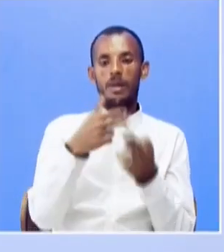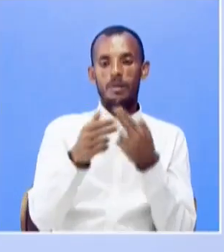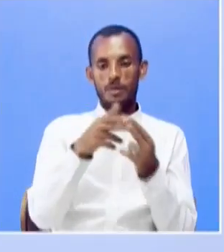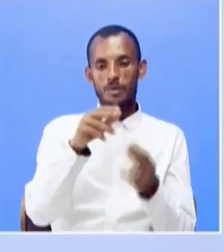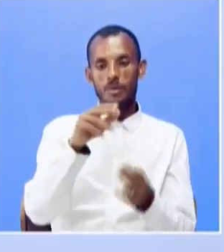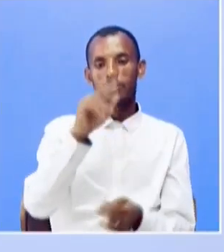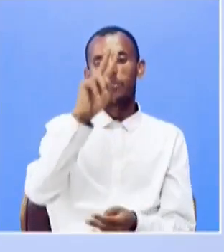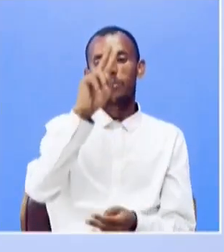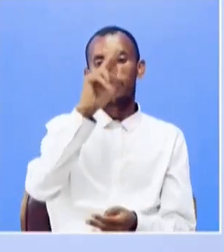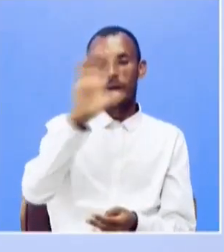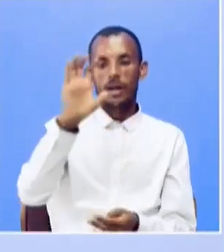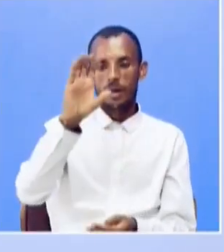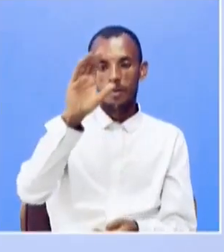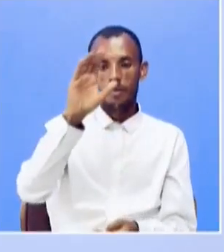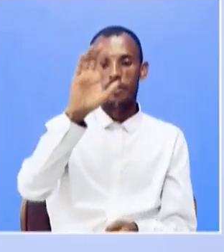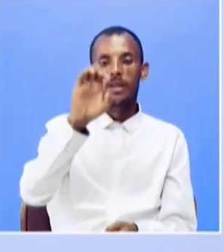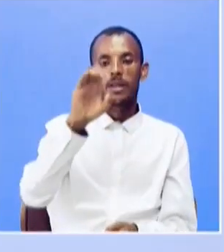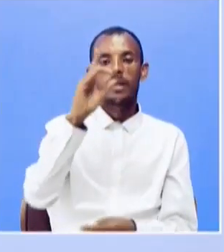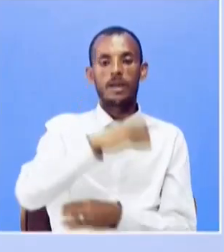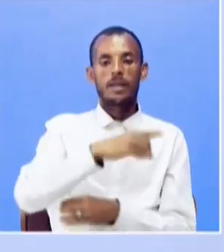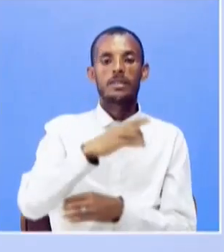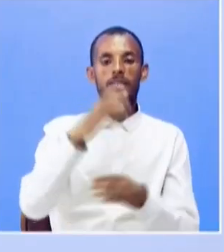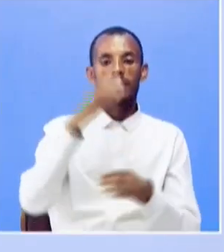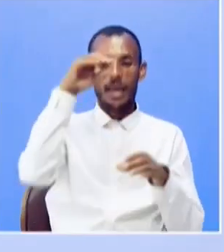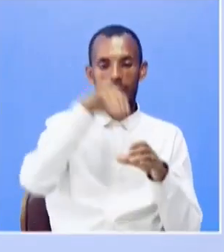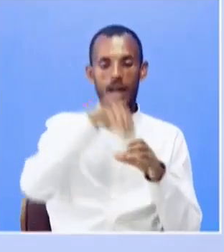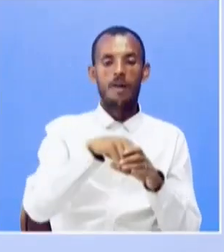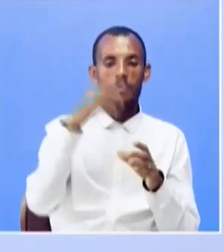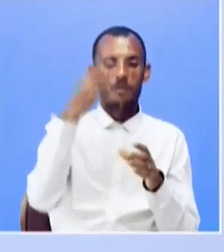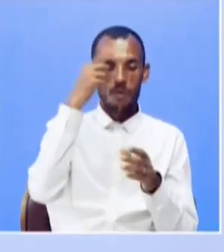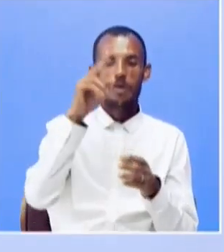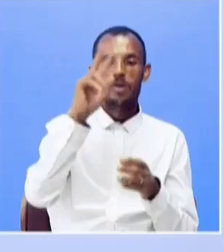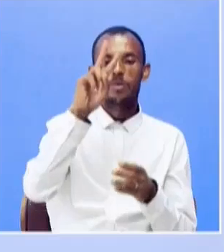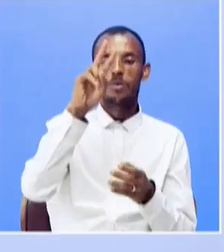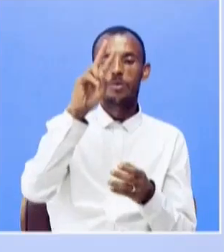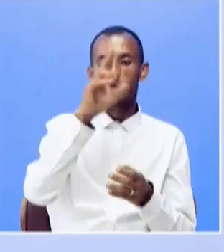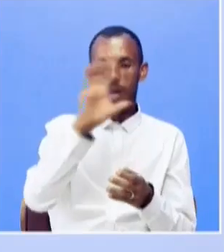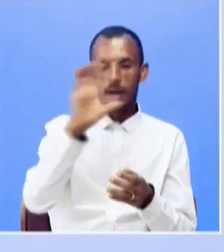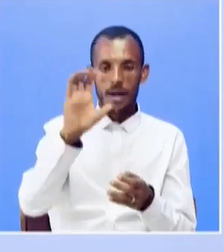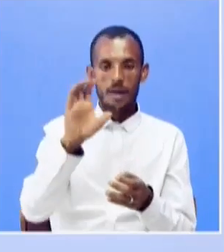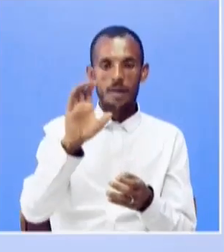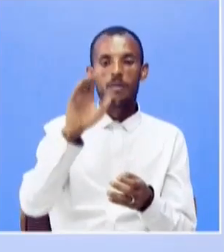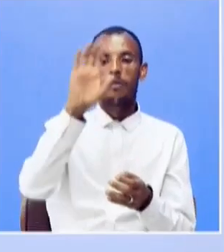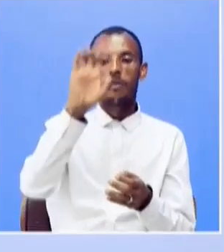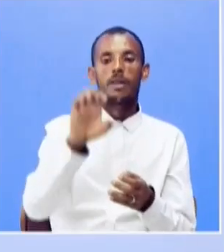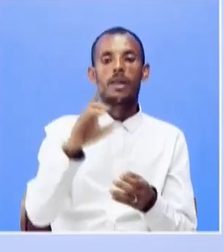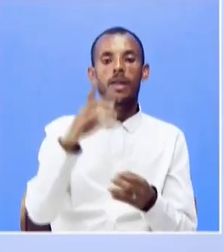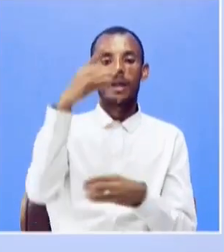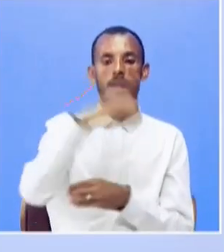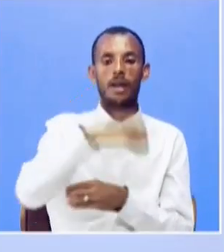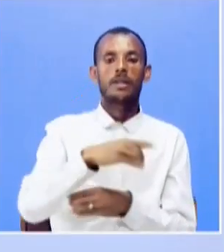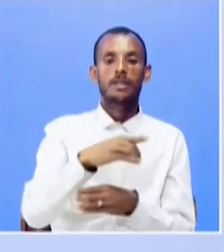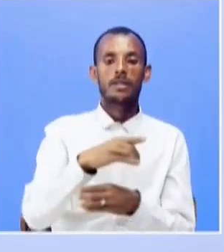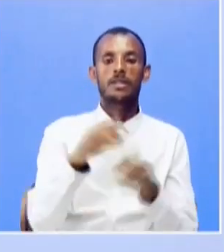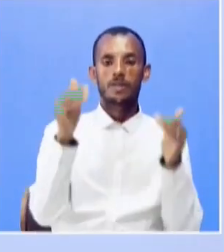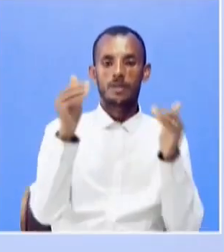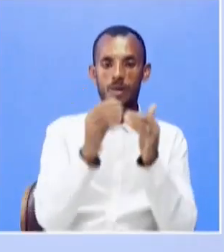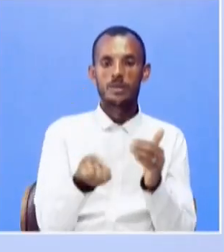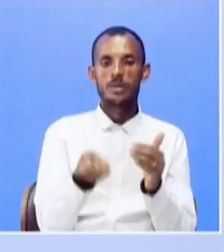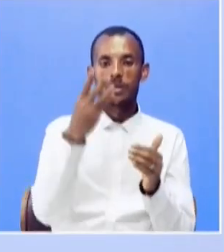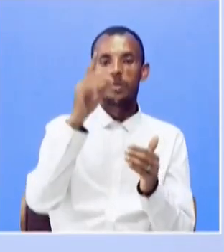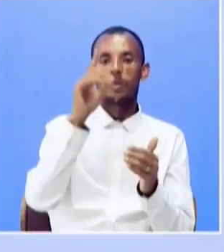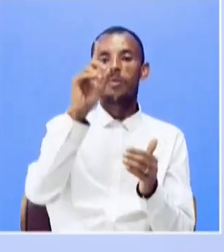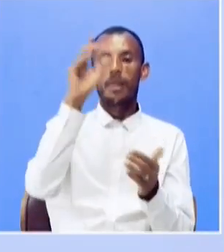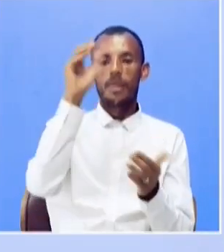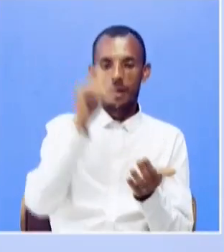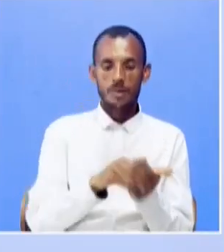days, the income for 240 days will be this 1,000